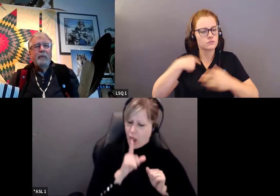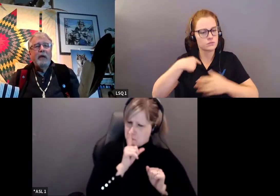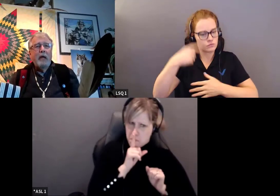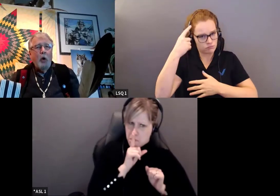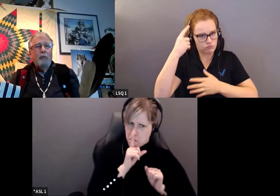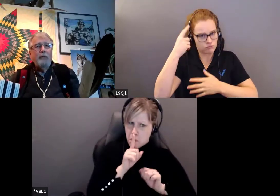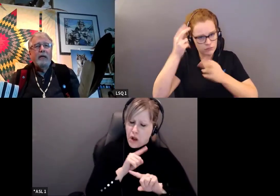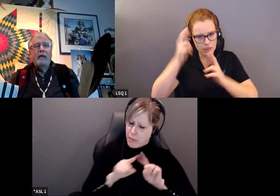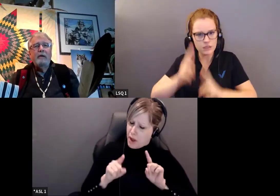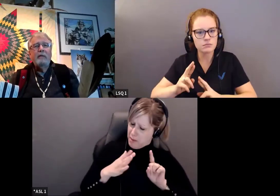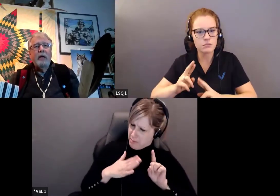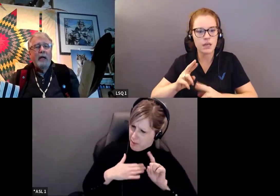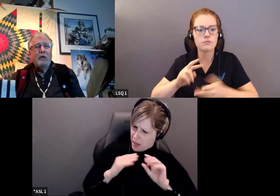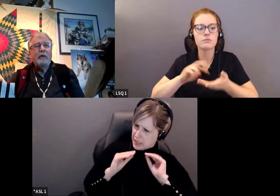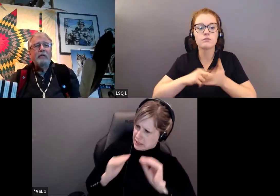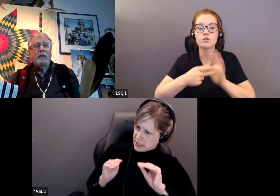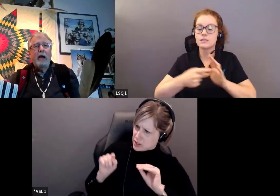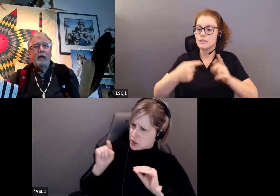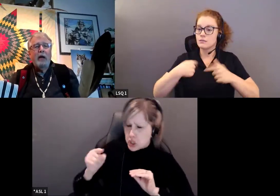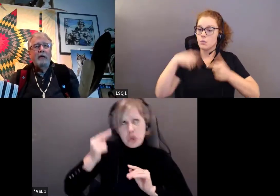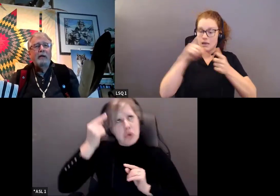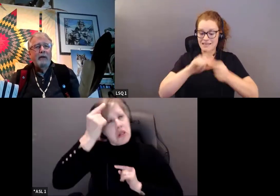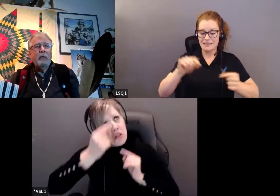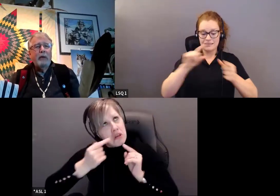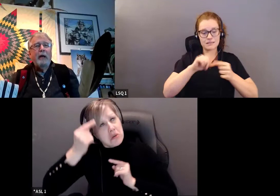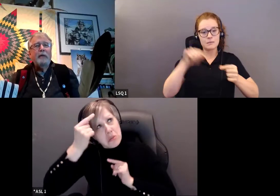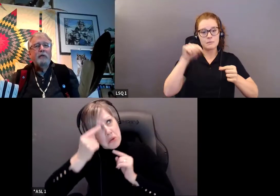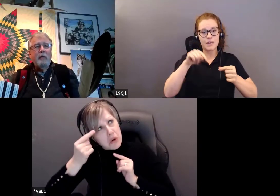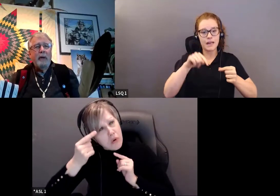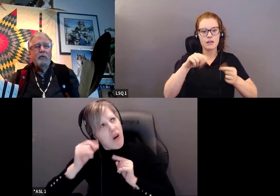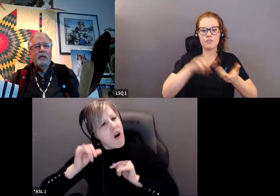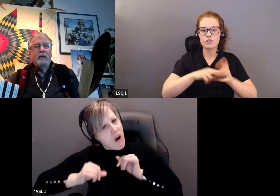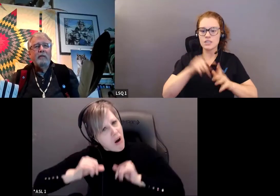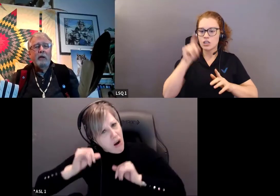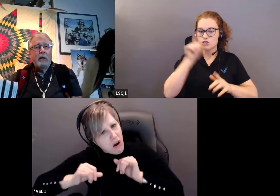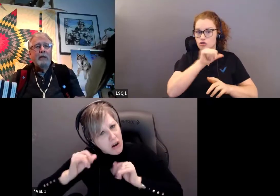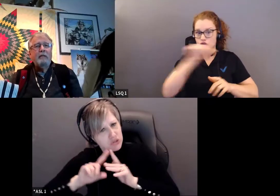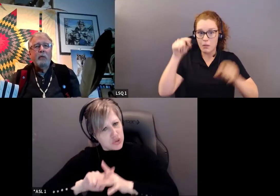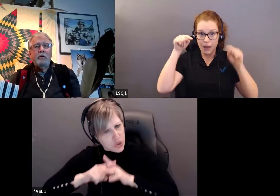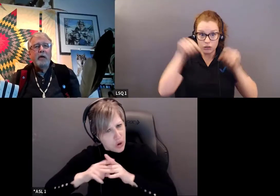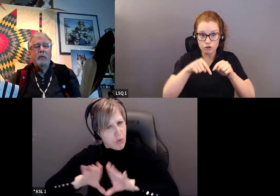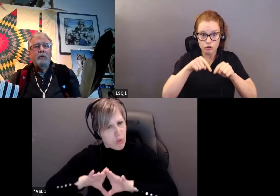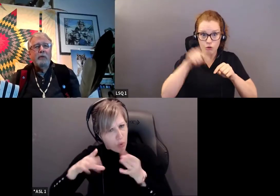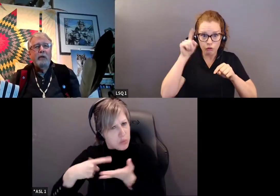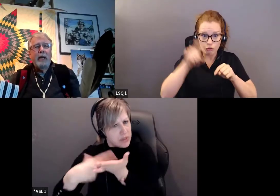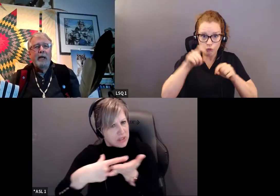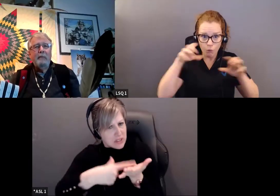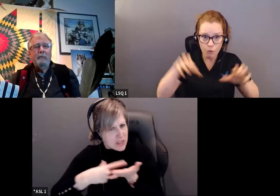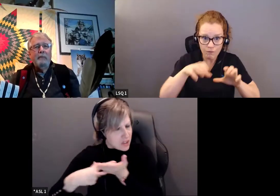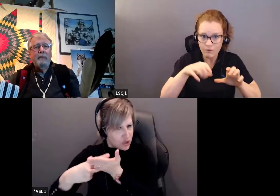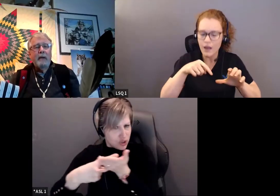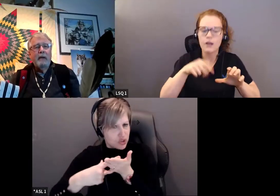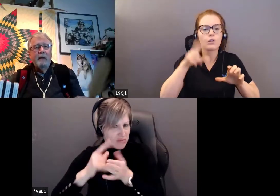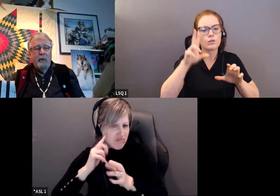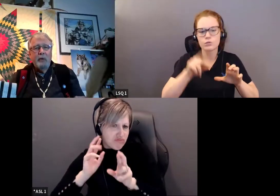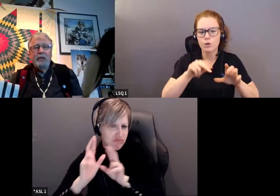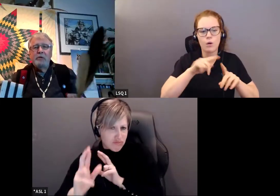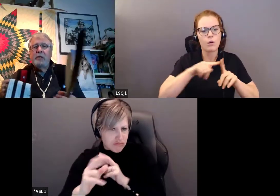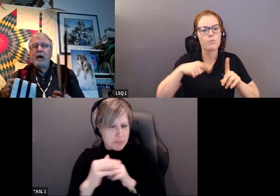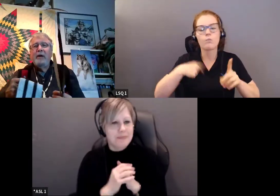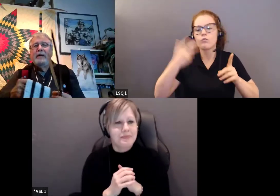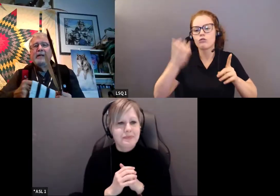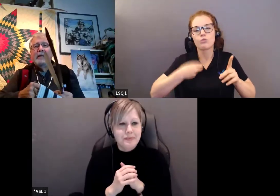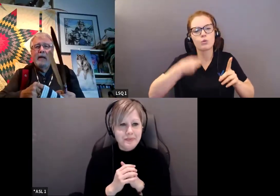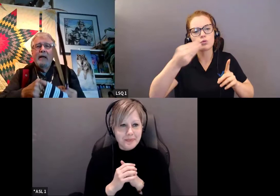thoughts and hopefully enter into dialogue with others about these thoughts that we share with you today.